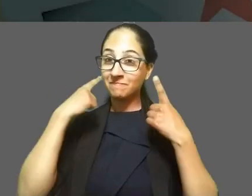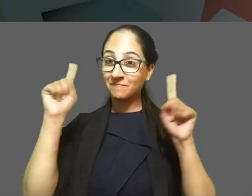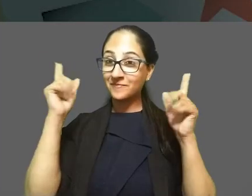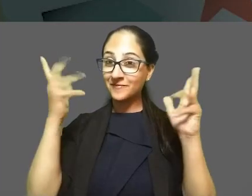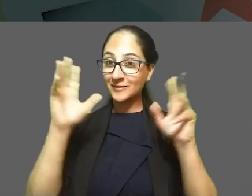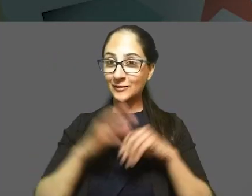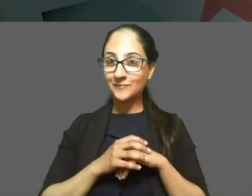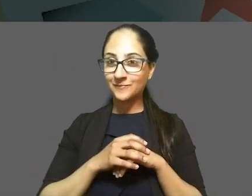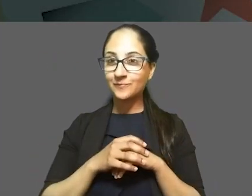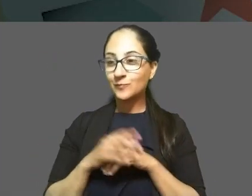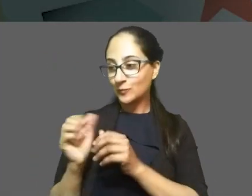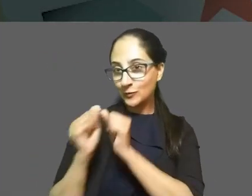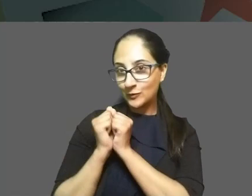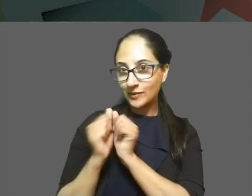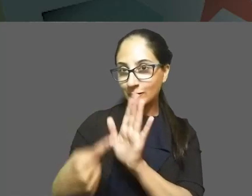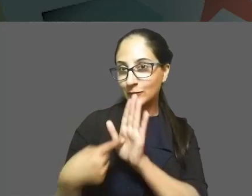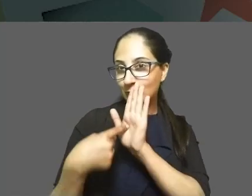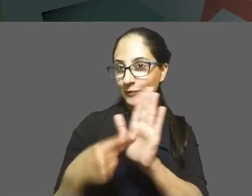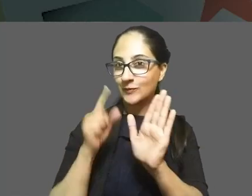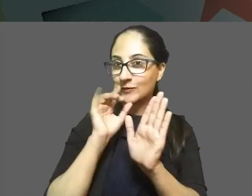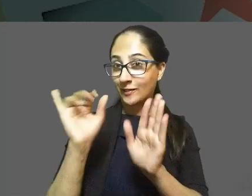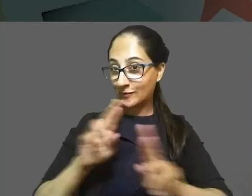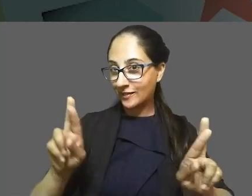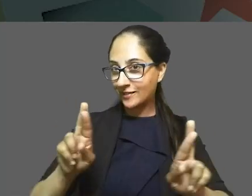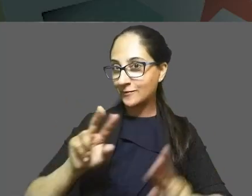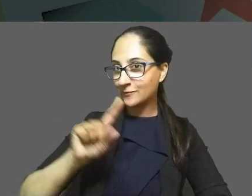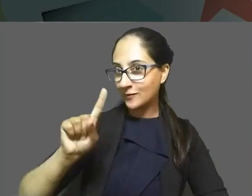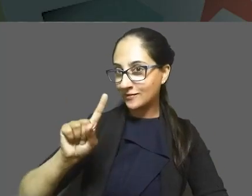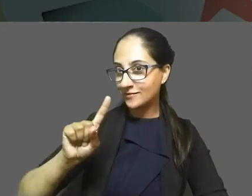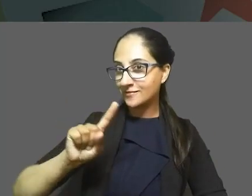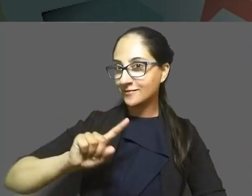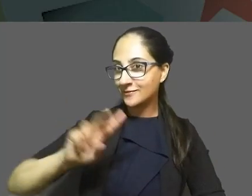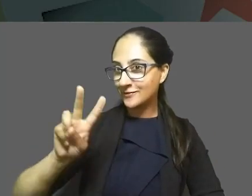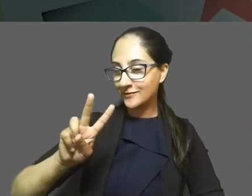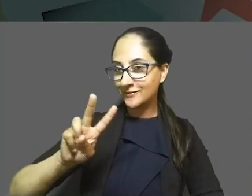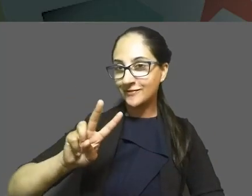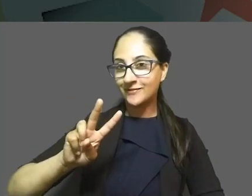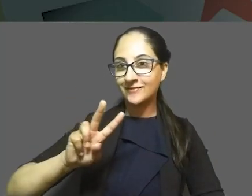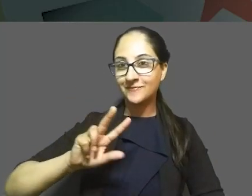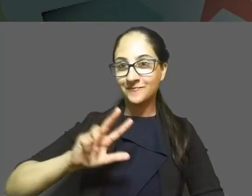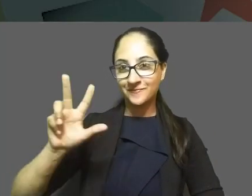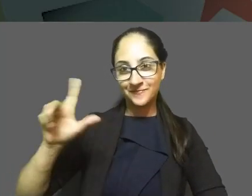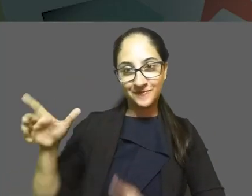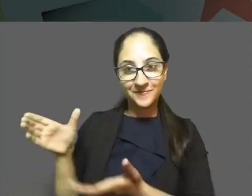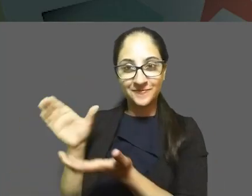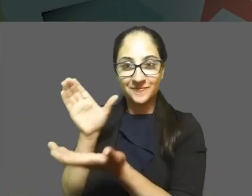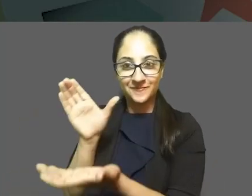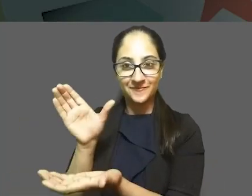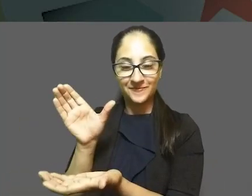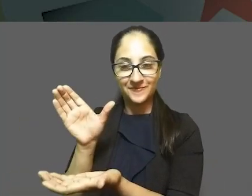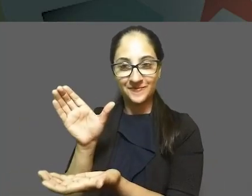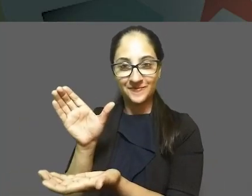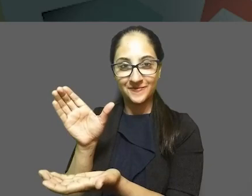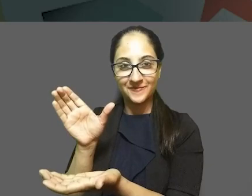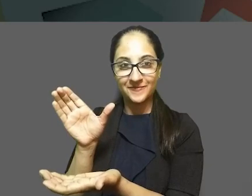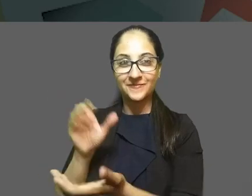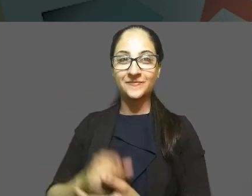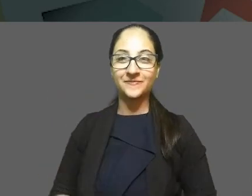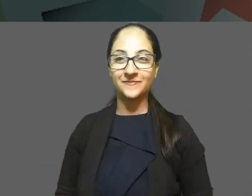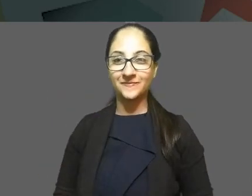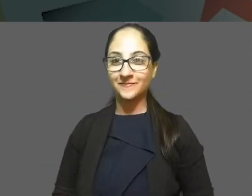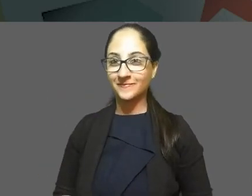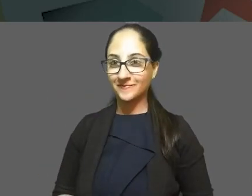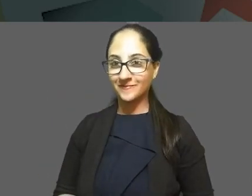Okay, guys, we did it. Do you want to show them on the count of three? Okay, ready? One,